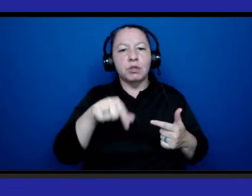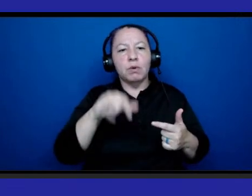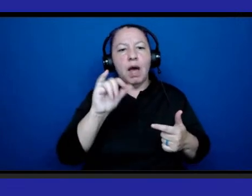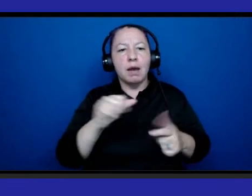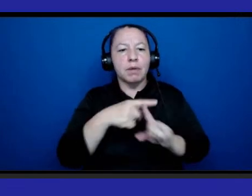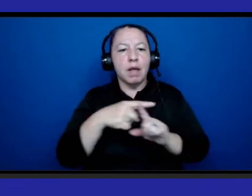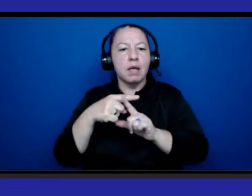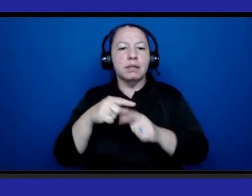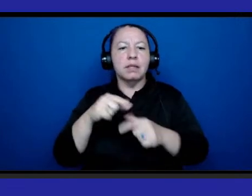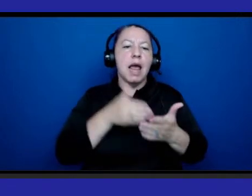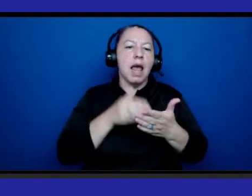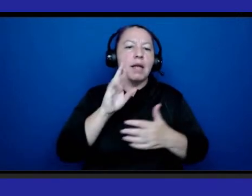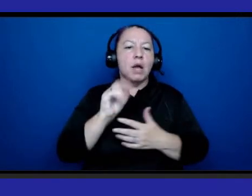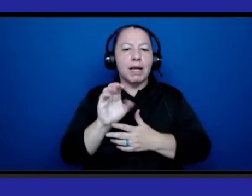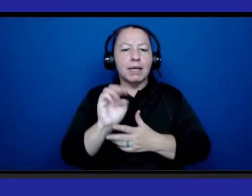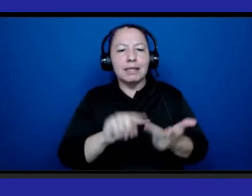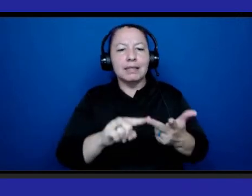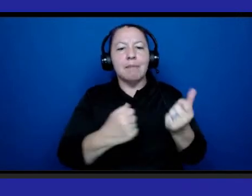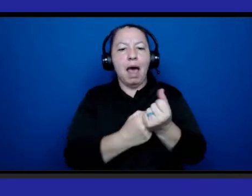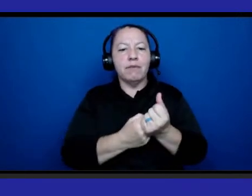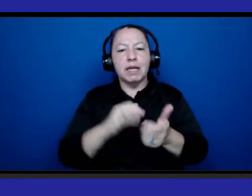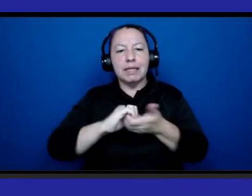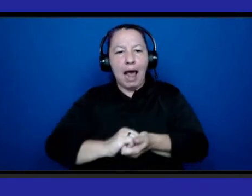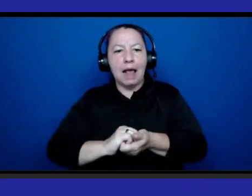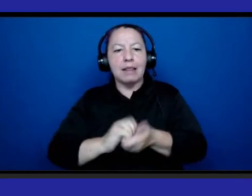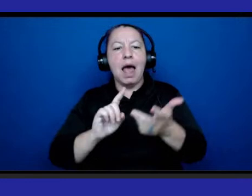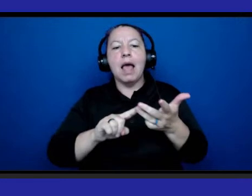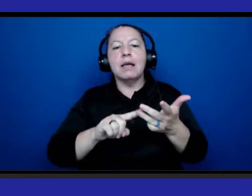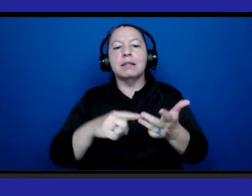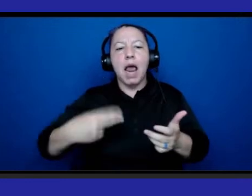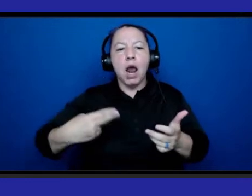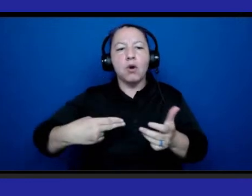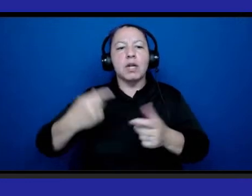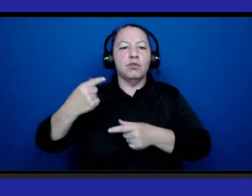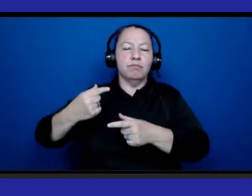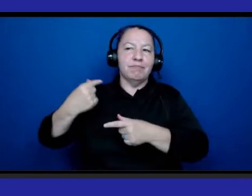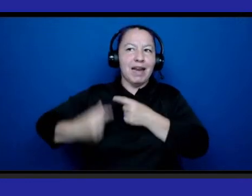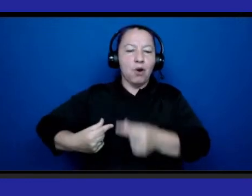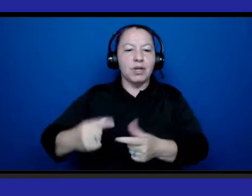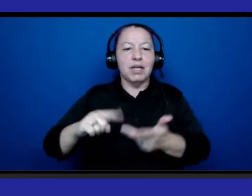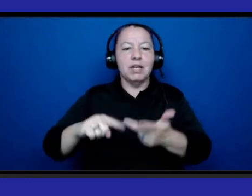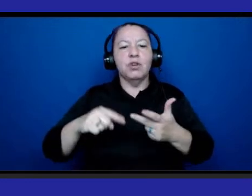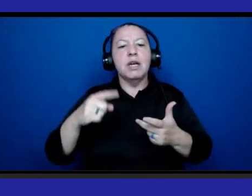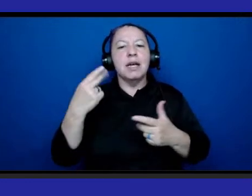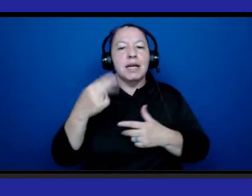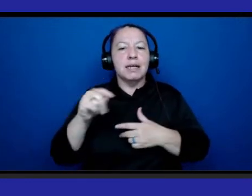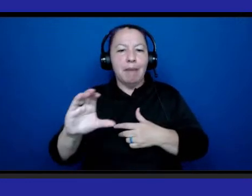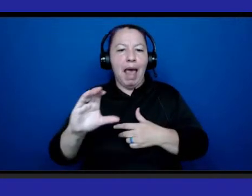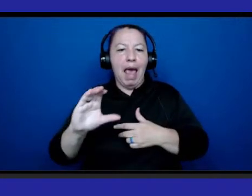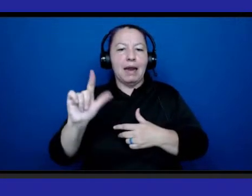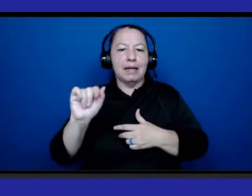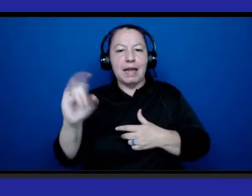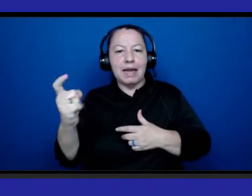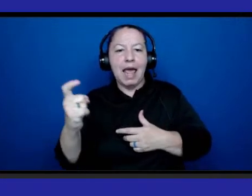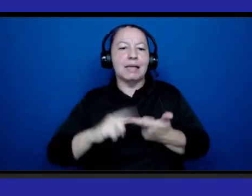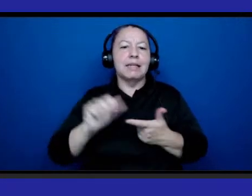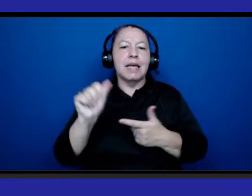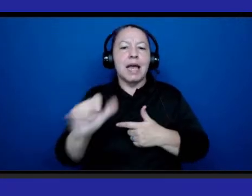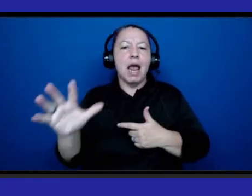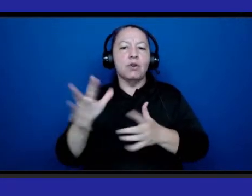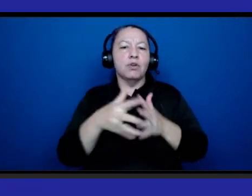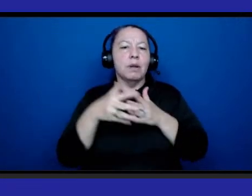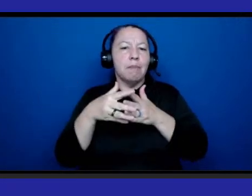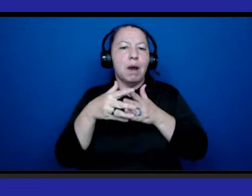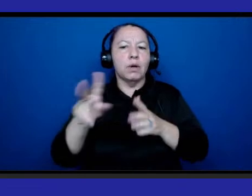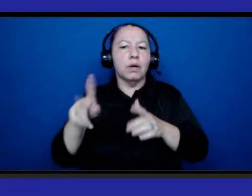anti-racism, advocates and allies, heritage and history, Hispanic Latinx, Asian American Pacific Islanders,